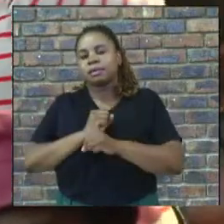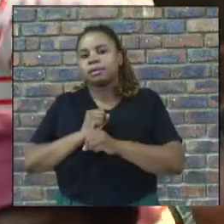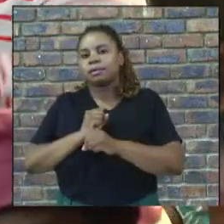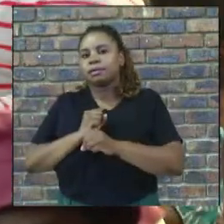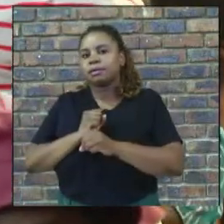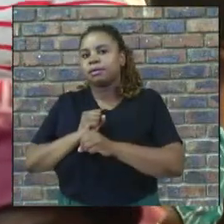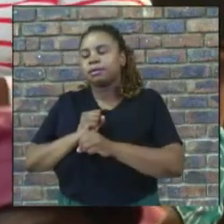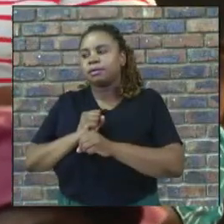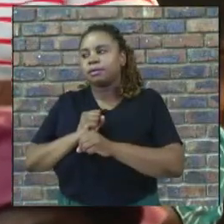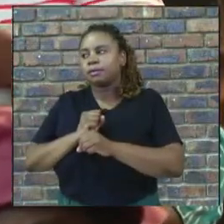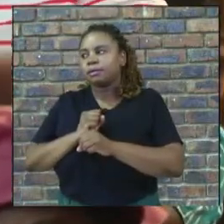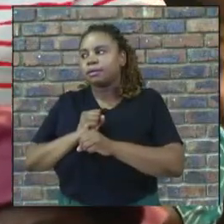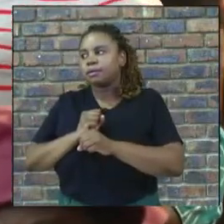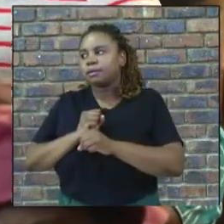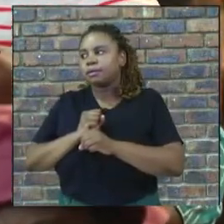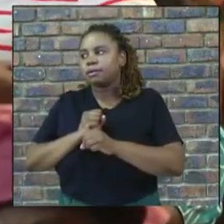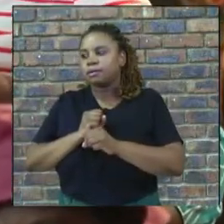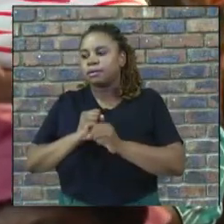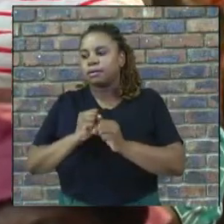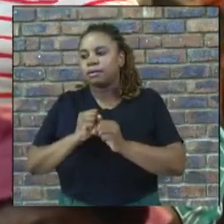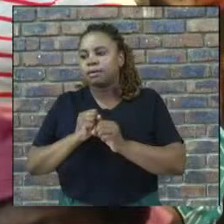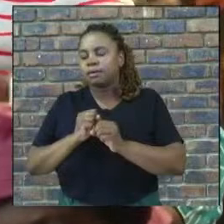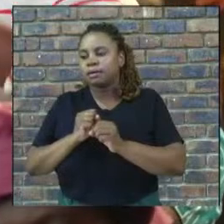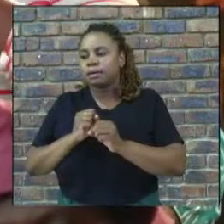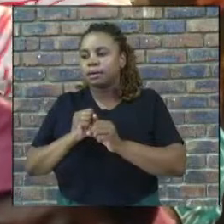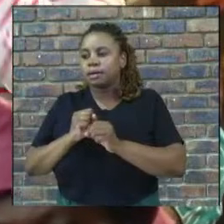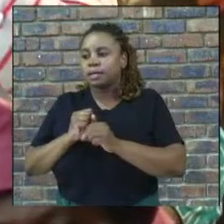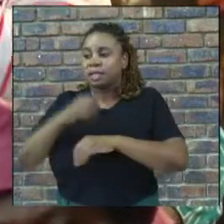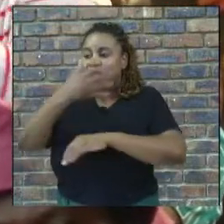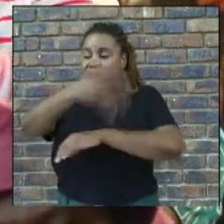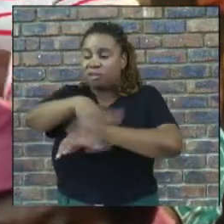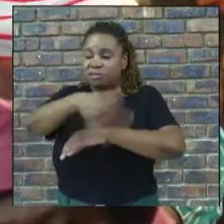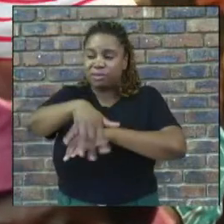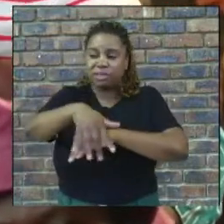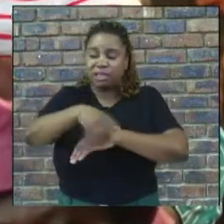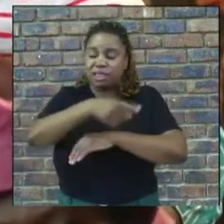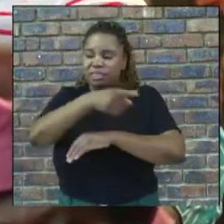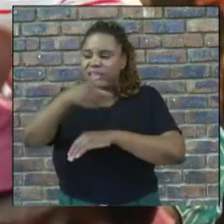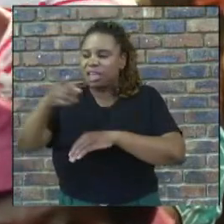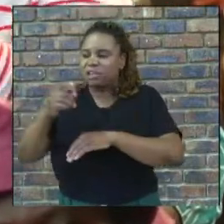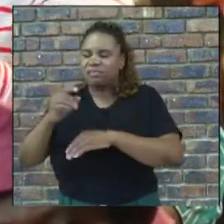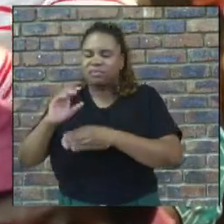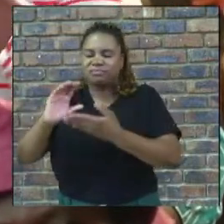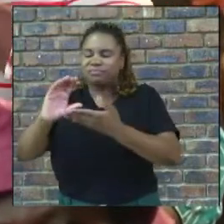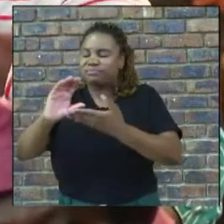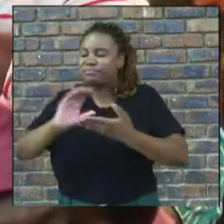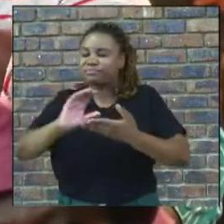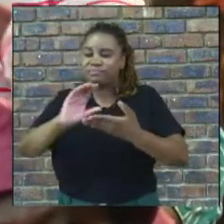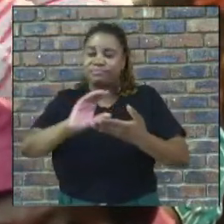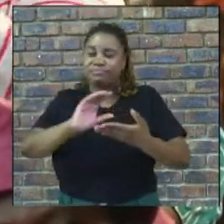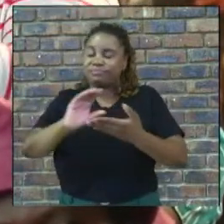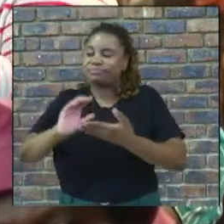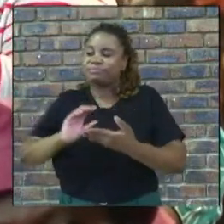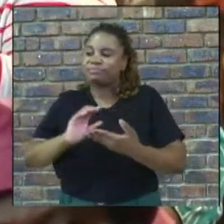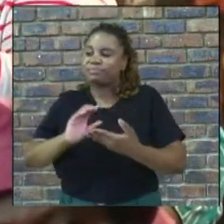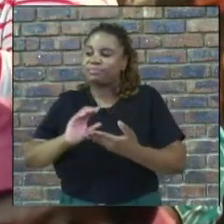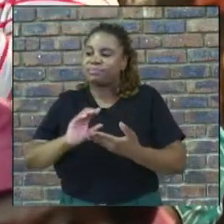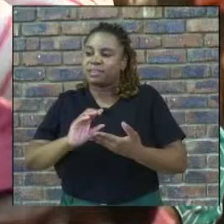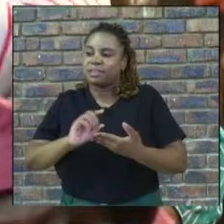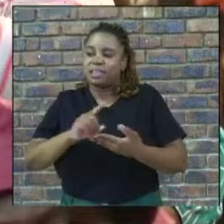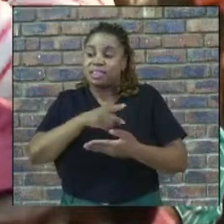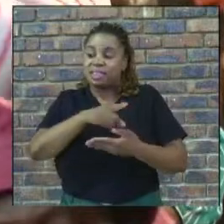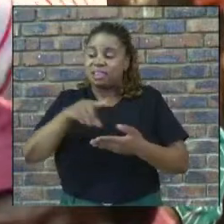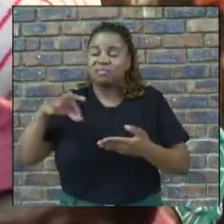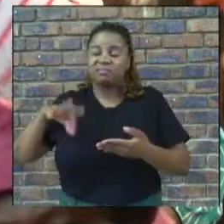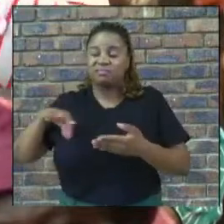ao e leng gore a bana le ditokelo tše dintšhi tša go feta tša rena na rena ga botse re bomang go ne le